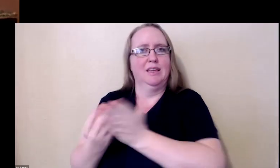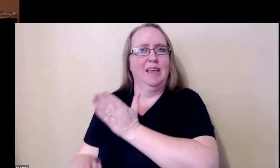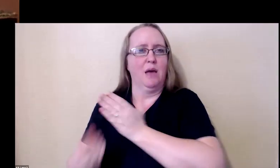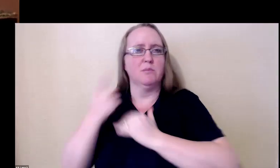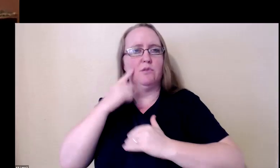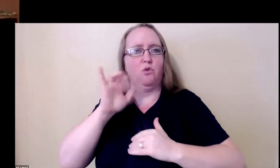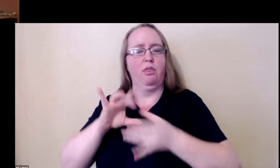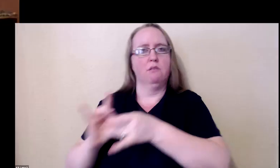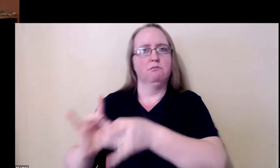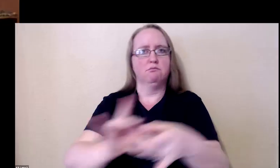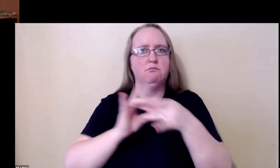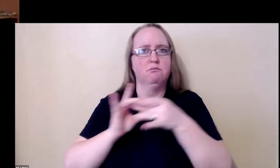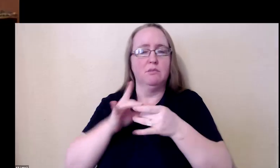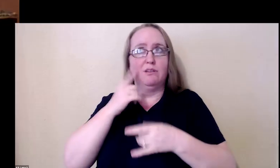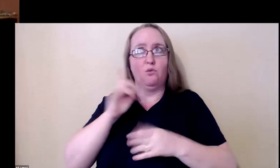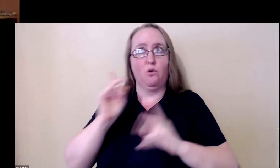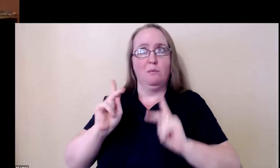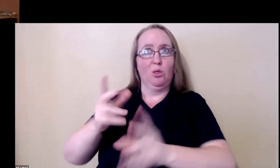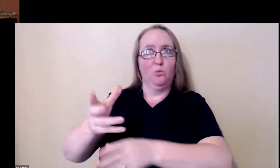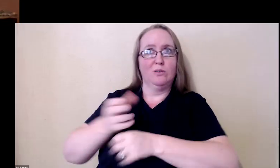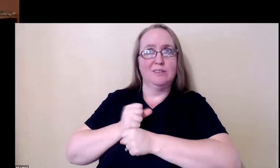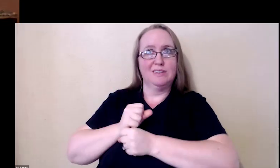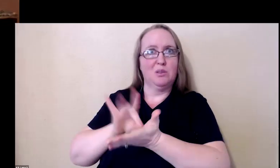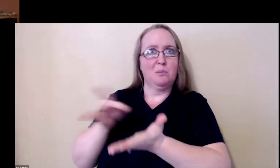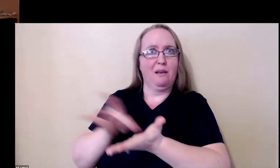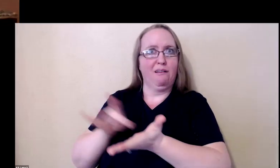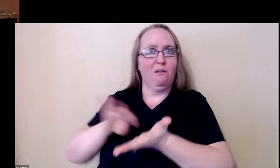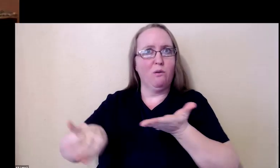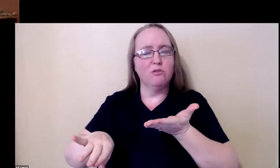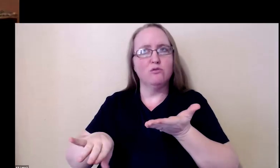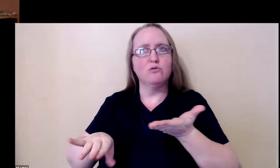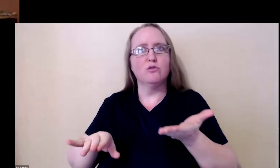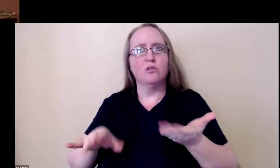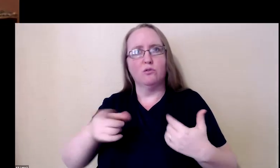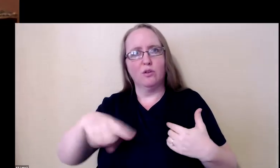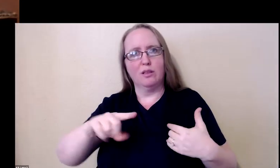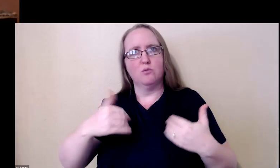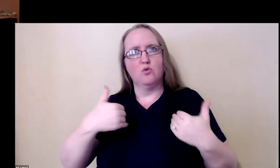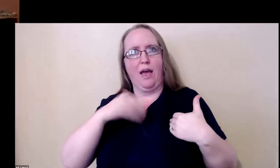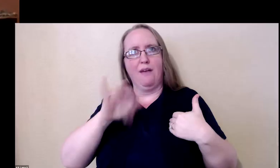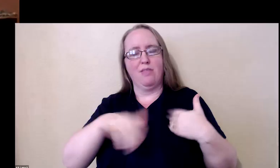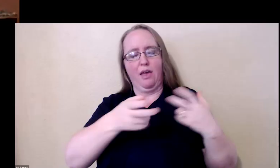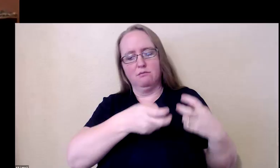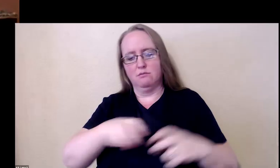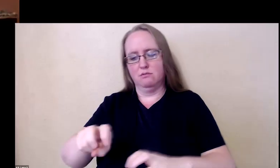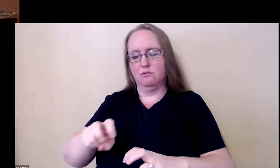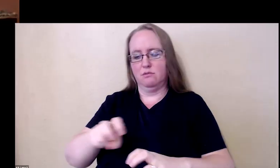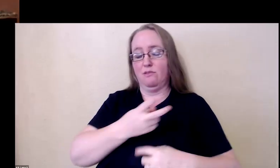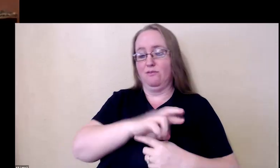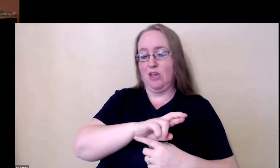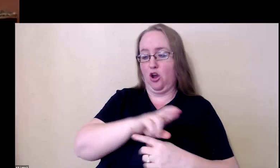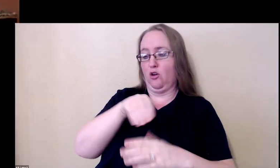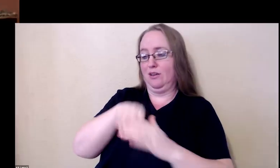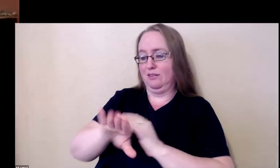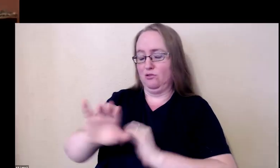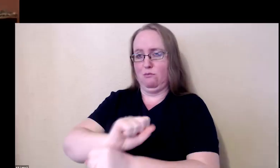coordination for Medicaid waiver recipients to have that smooth handoff from VR into employment